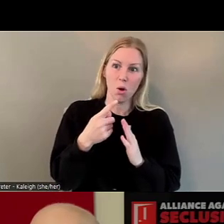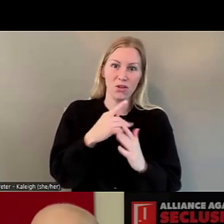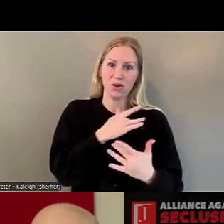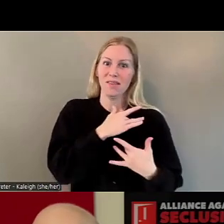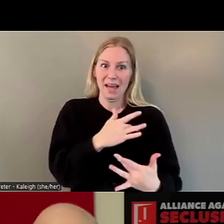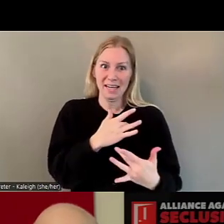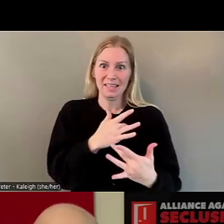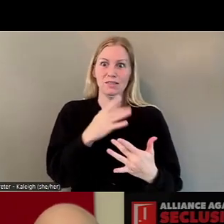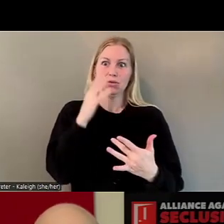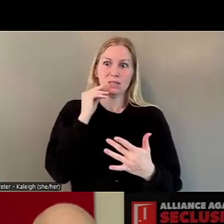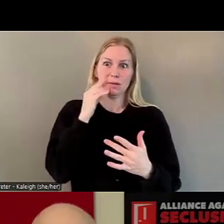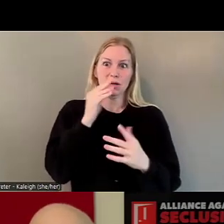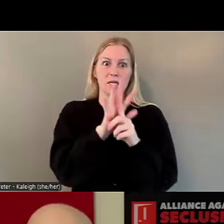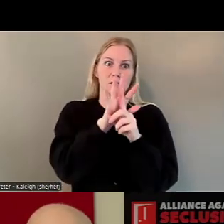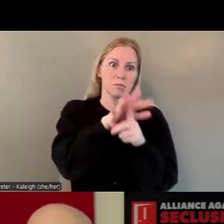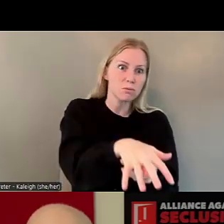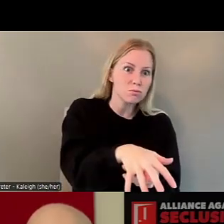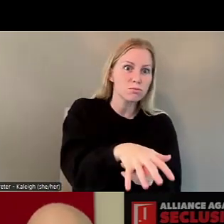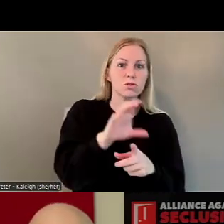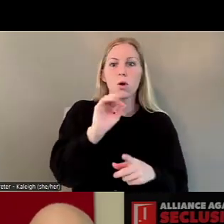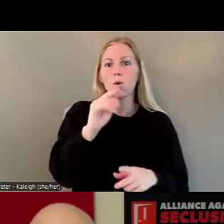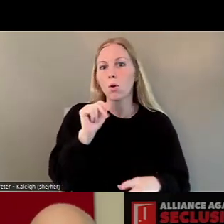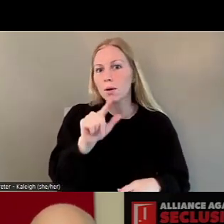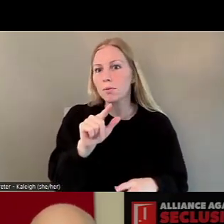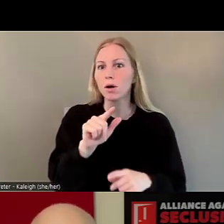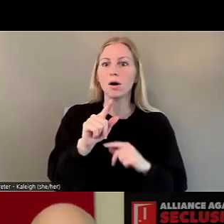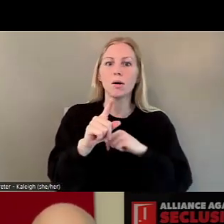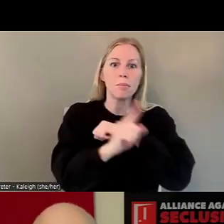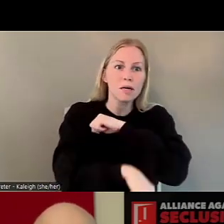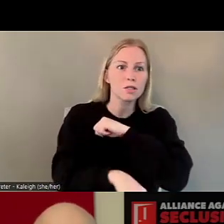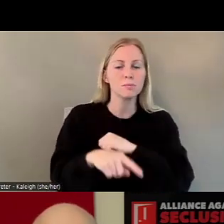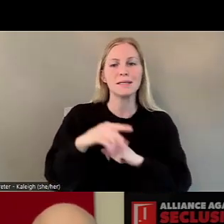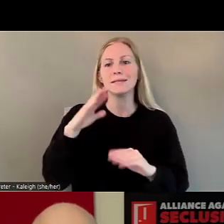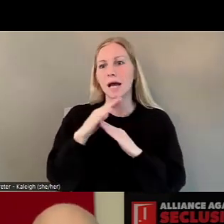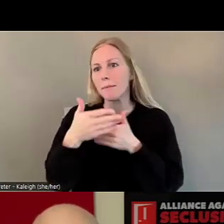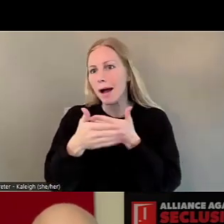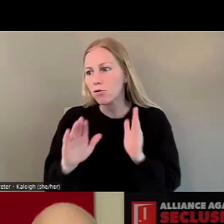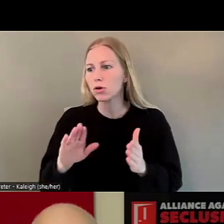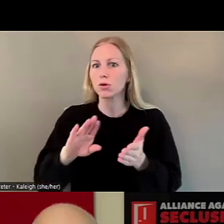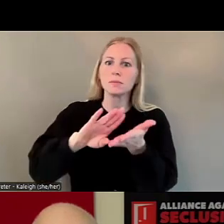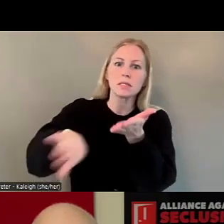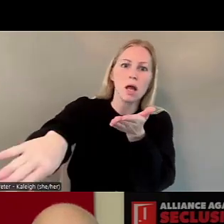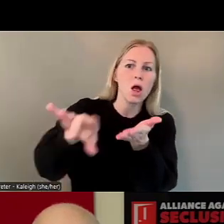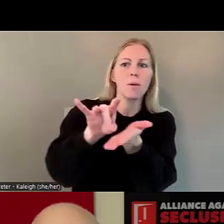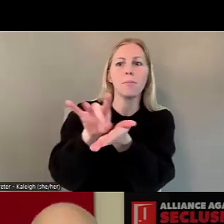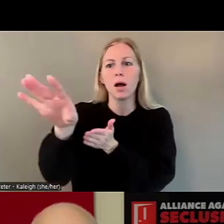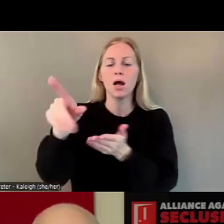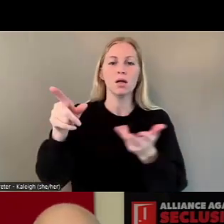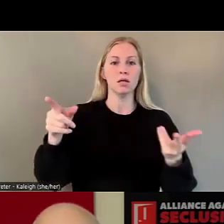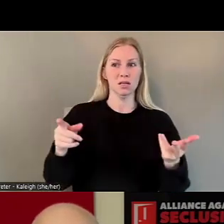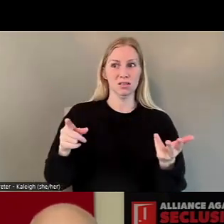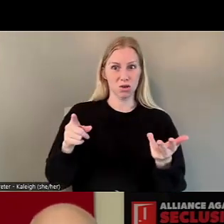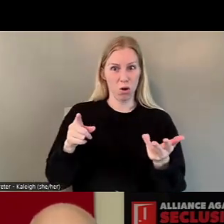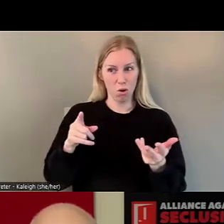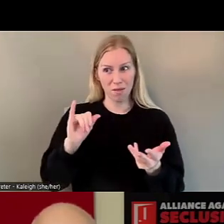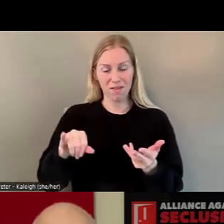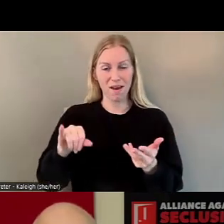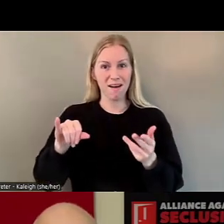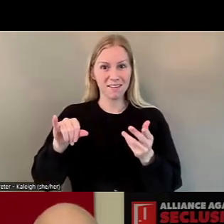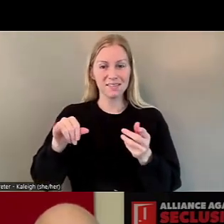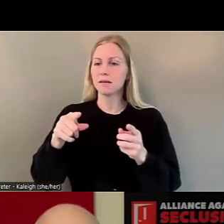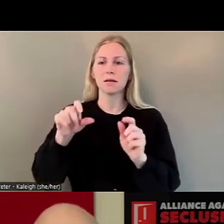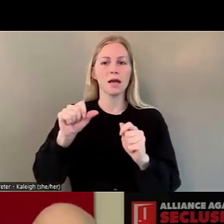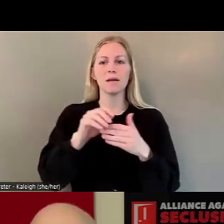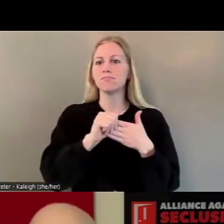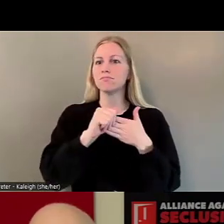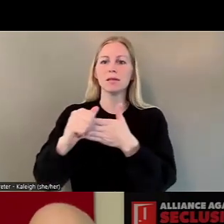suspension, expulsion, corporal punishment, timeout rooms. And of course, this can lead to additional trauma and stress,